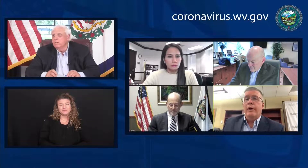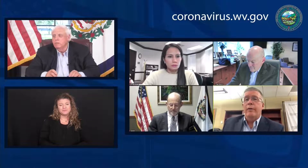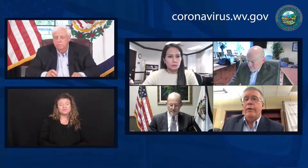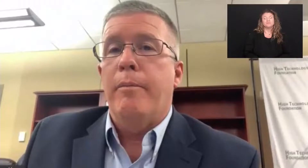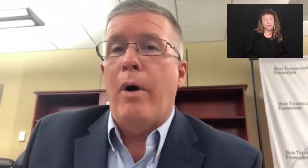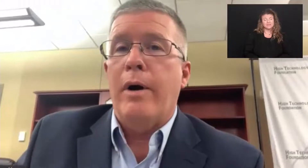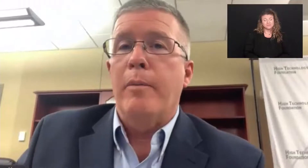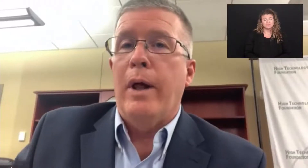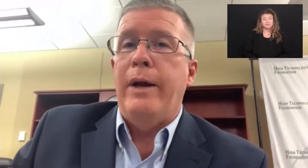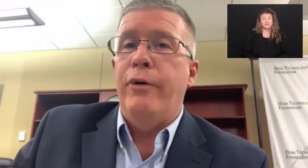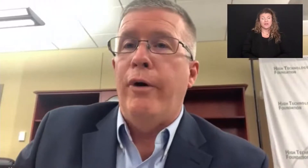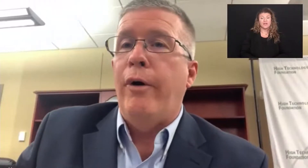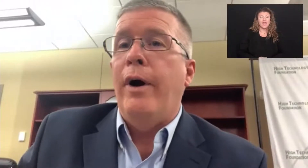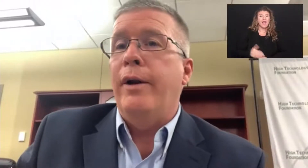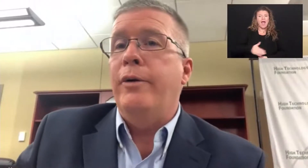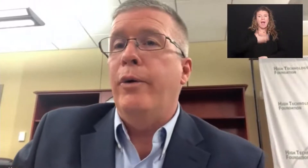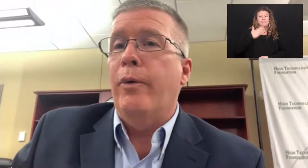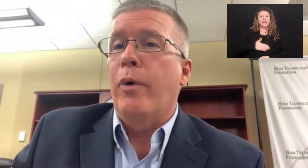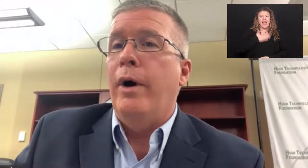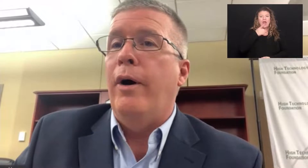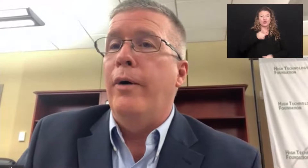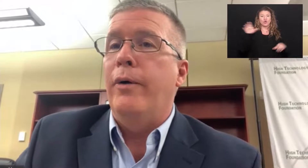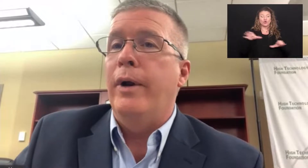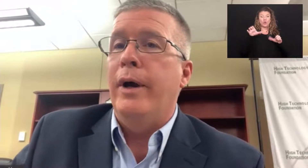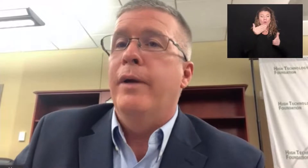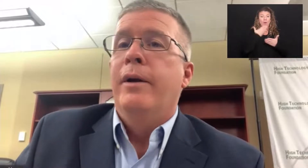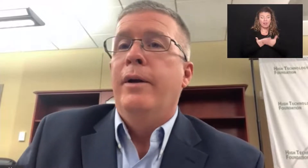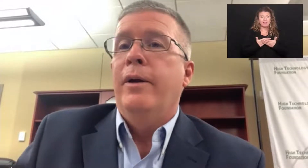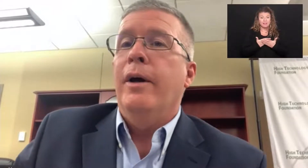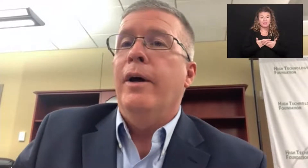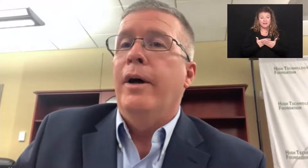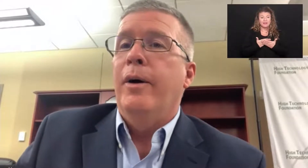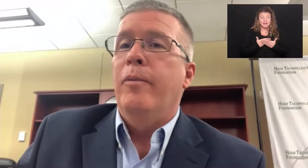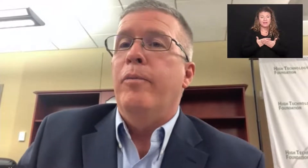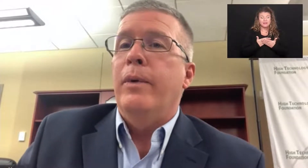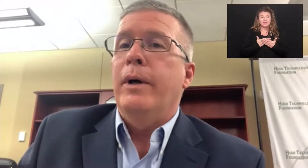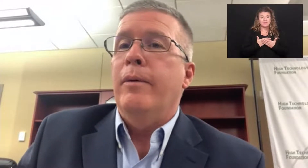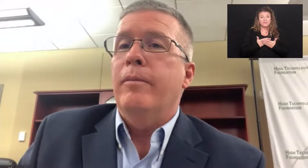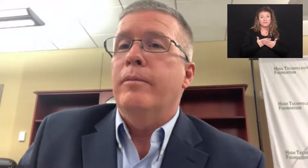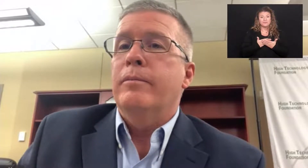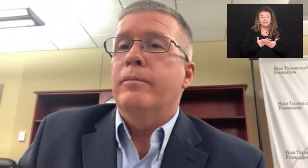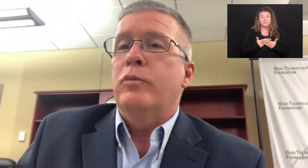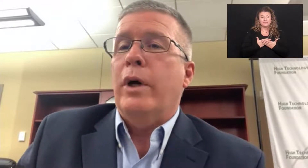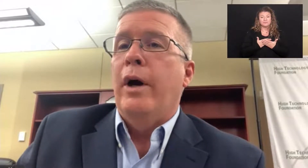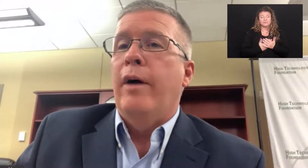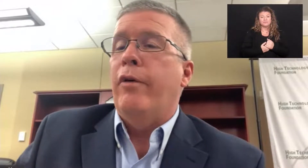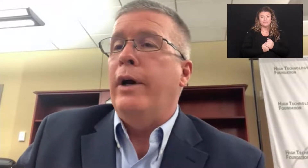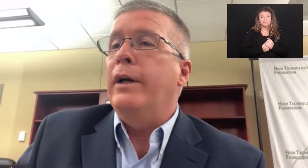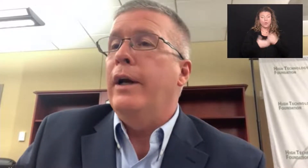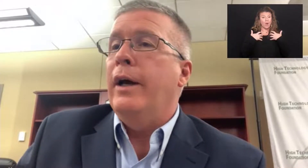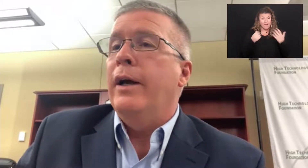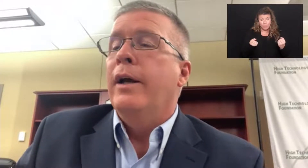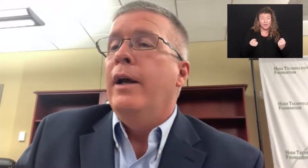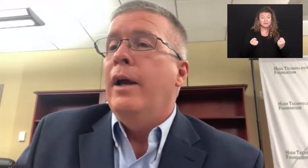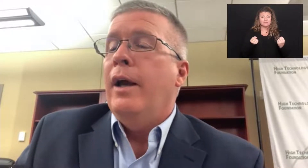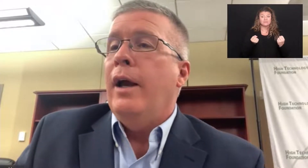Yes, sir, Governor. And Mark, I'm glad you're doing well and